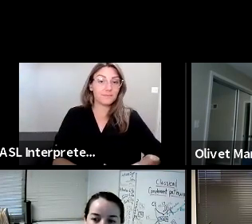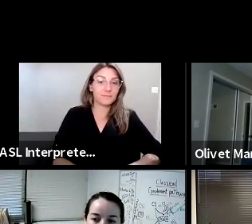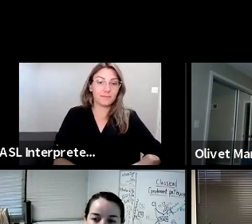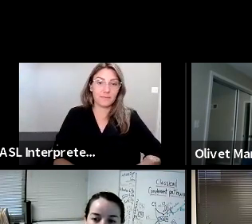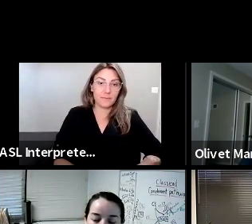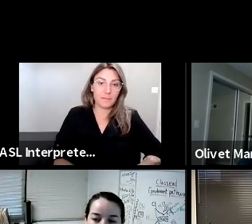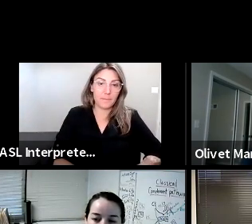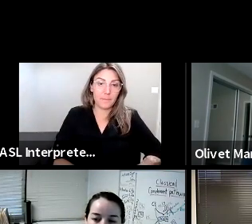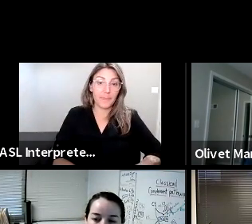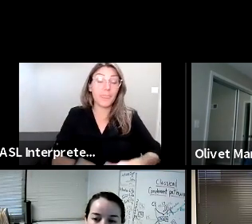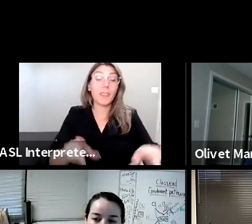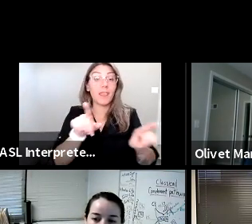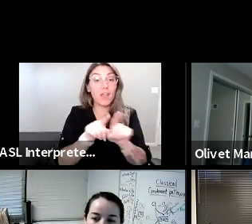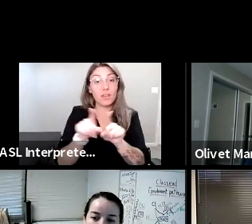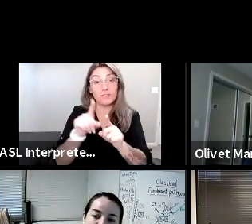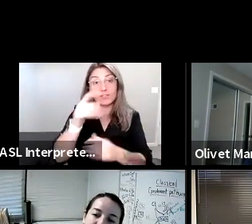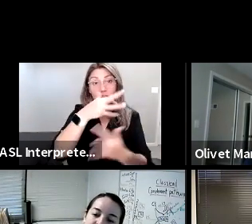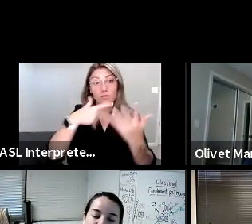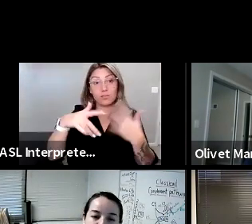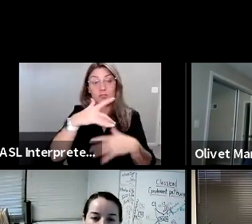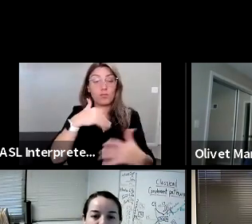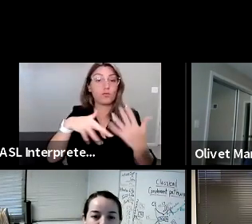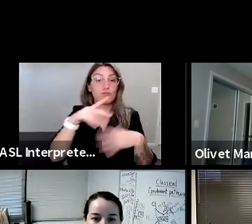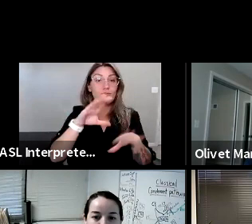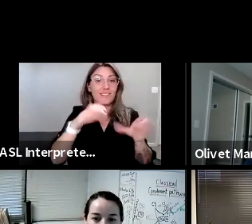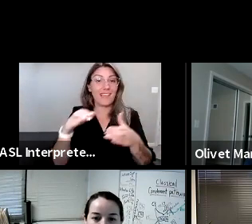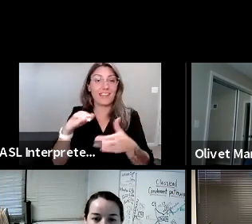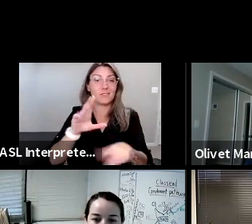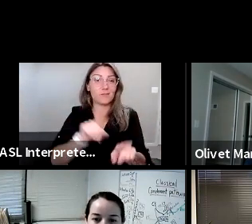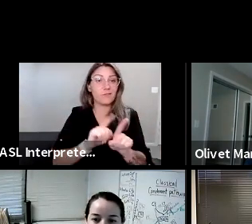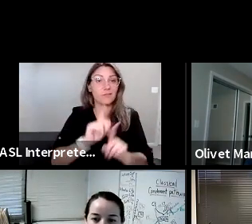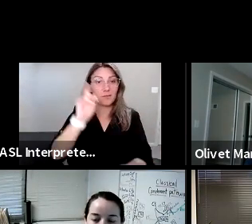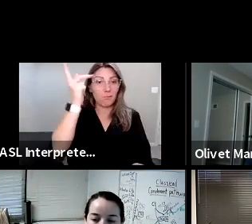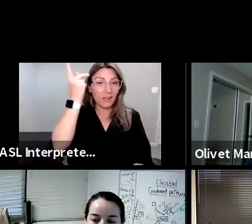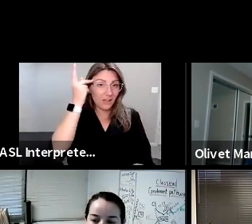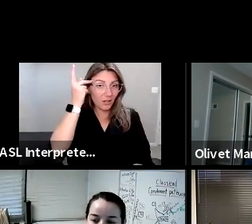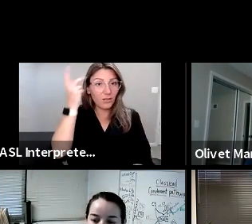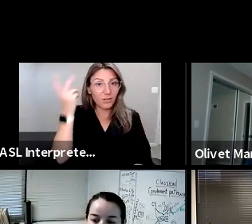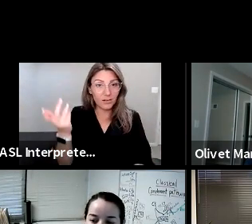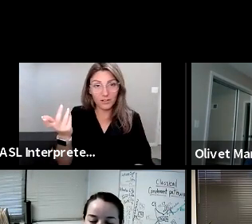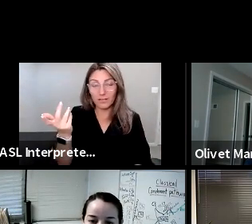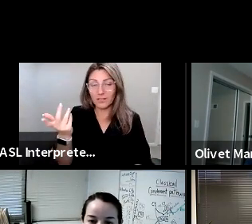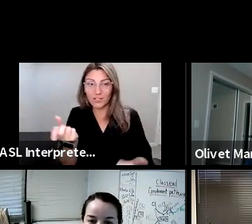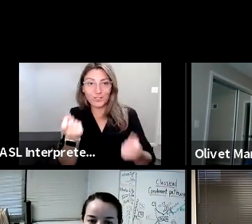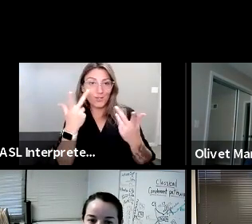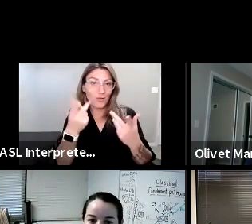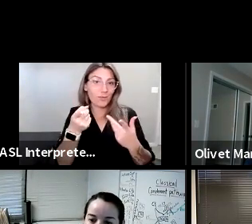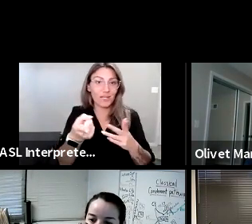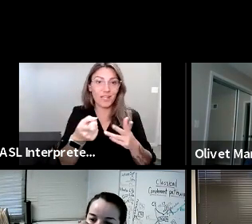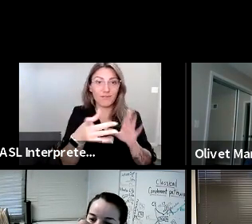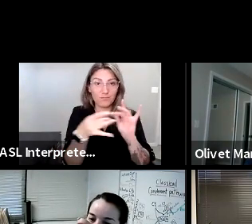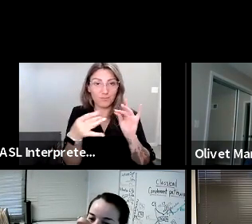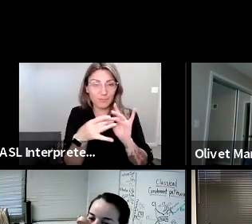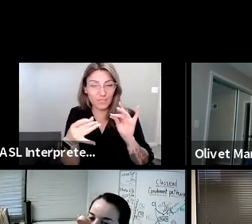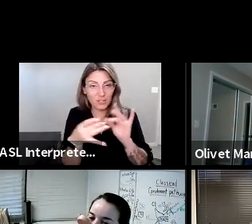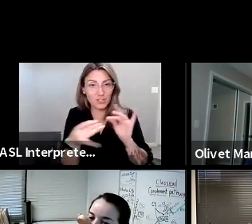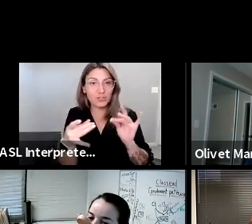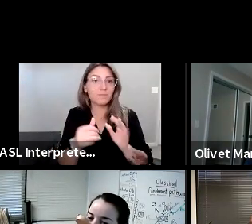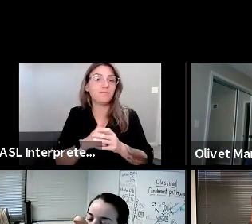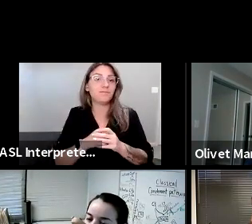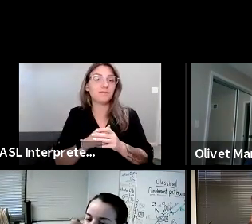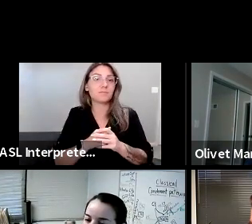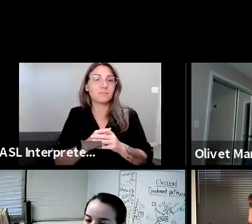And as a social category, it's also political. That, as so many have alluded to, there